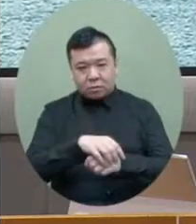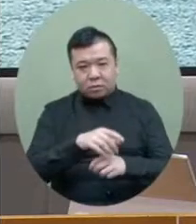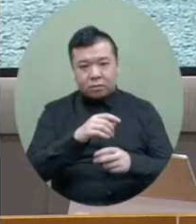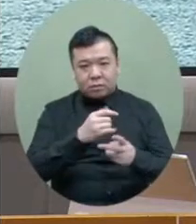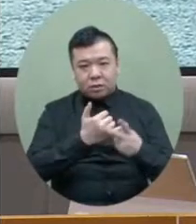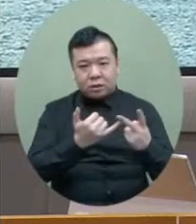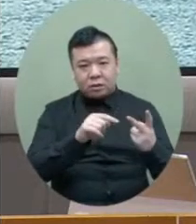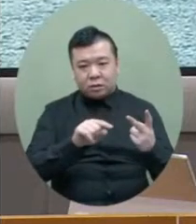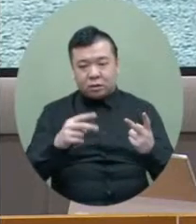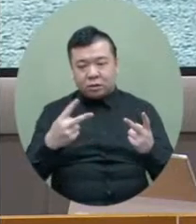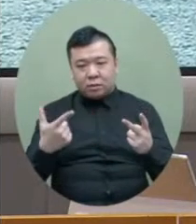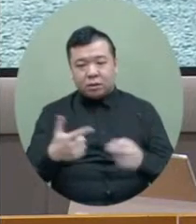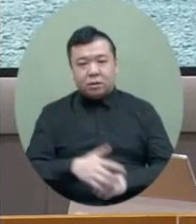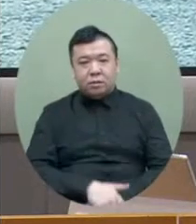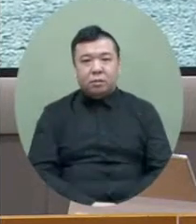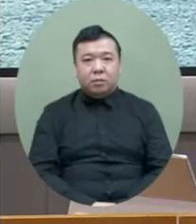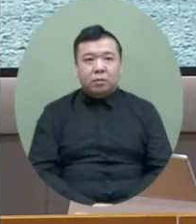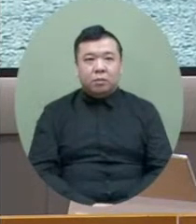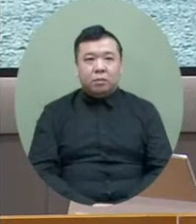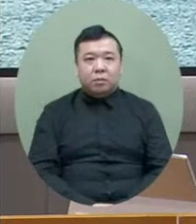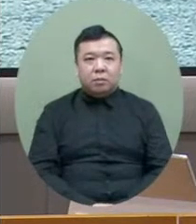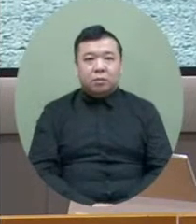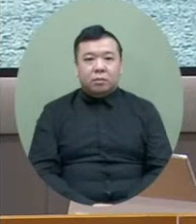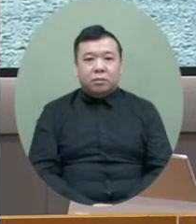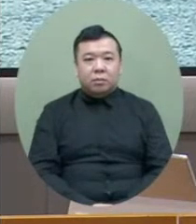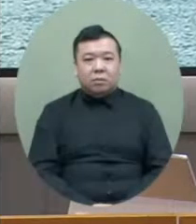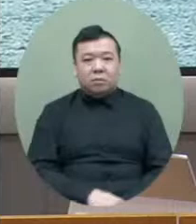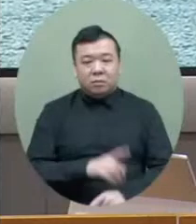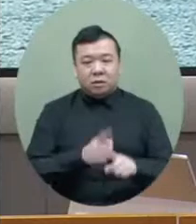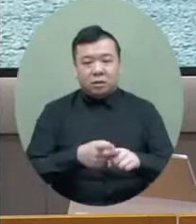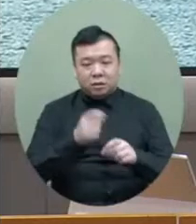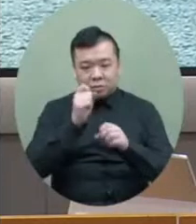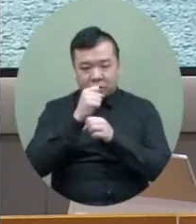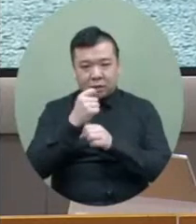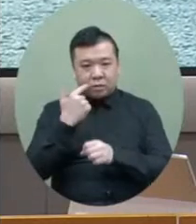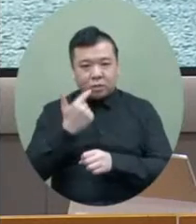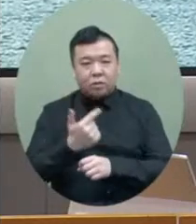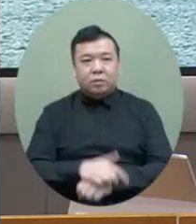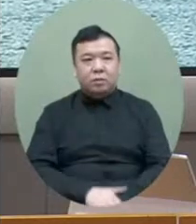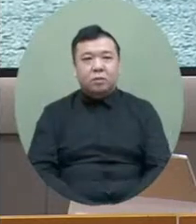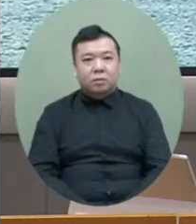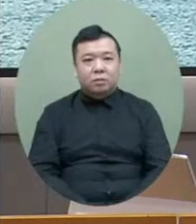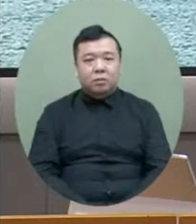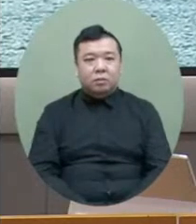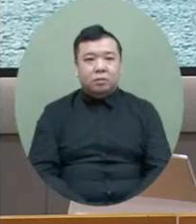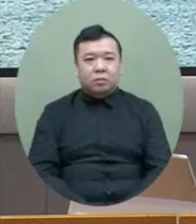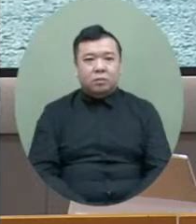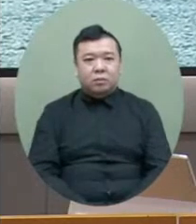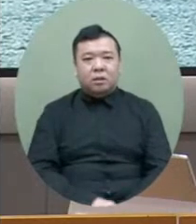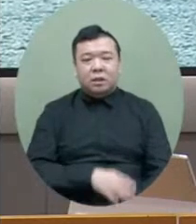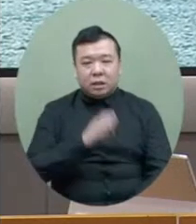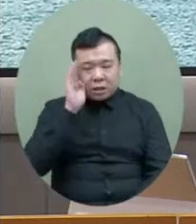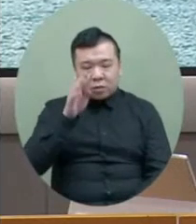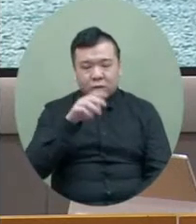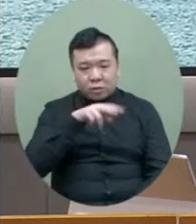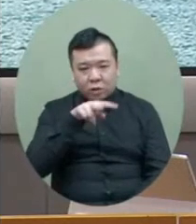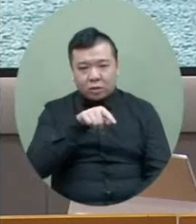including the earlier tests between the 26th to 28th of January, which is quite a substantial figure.